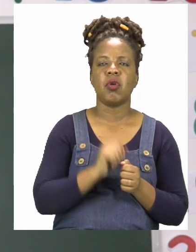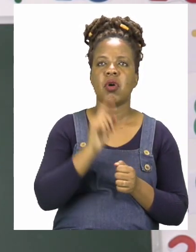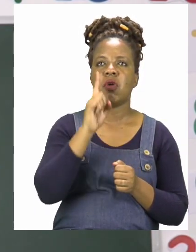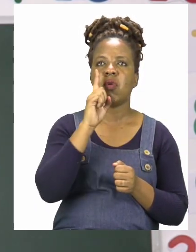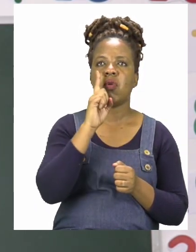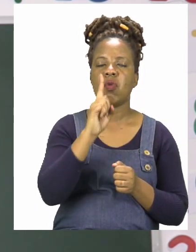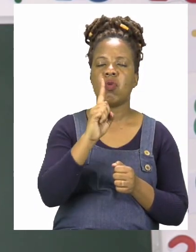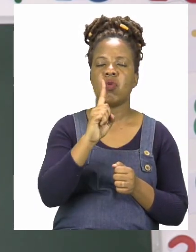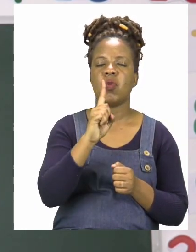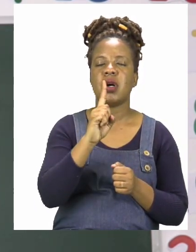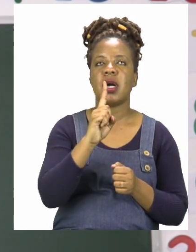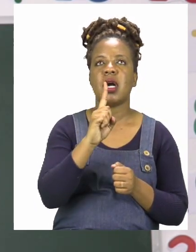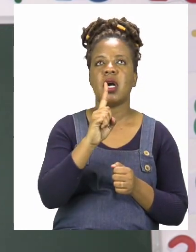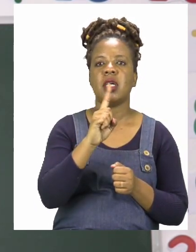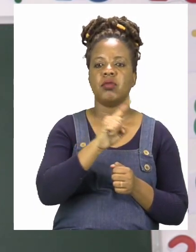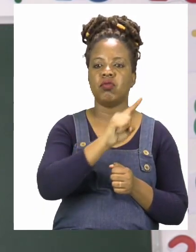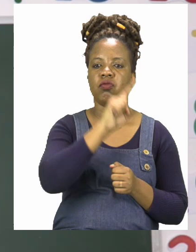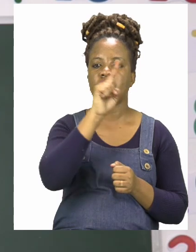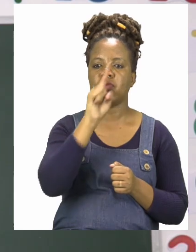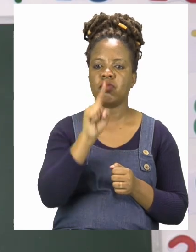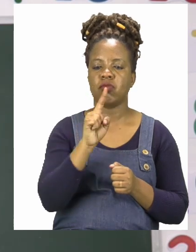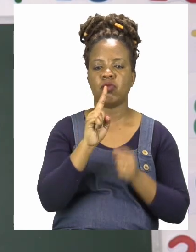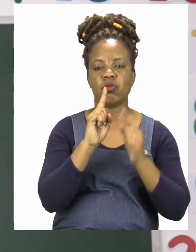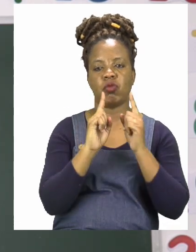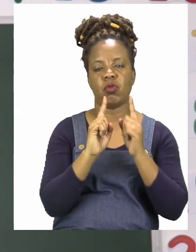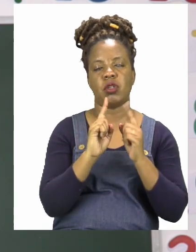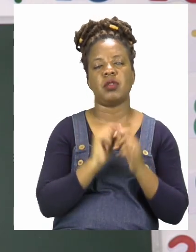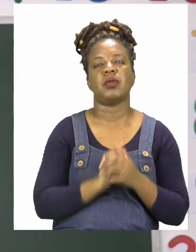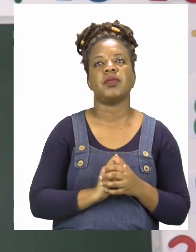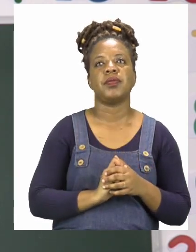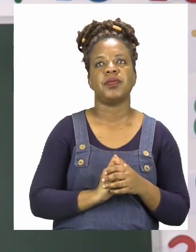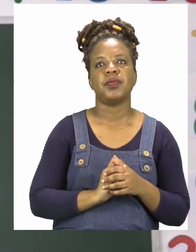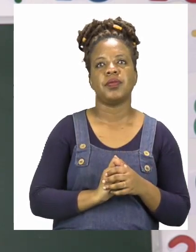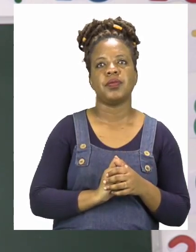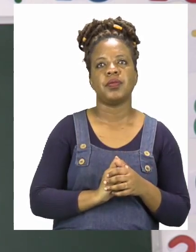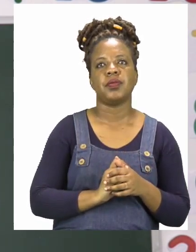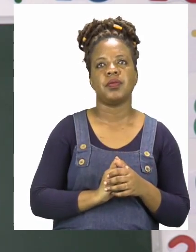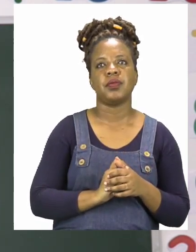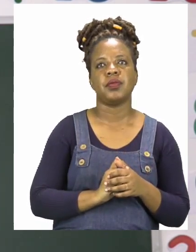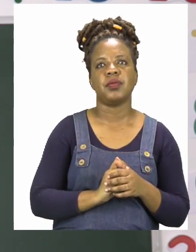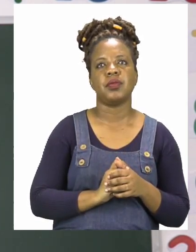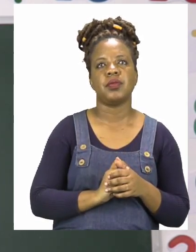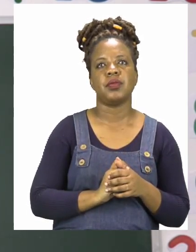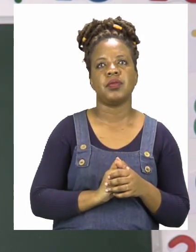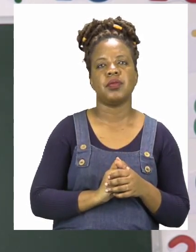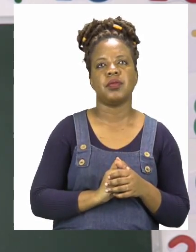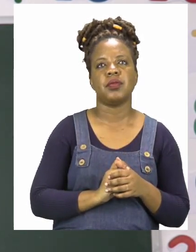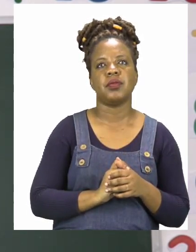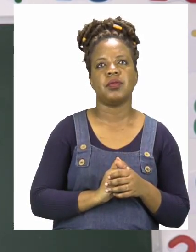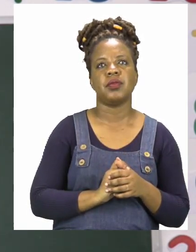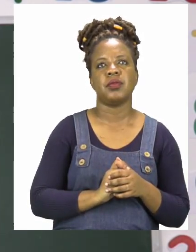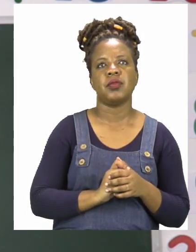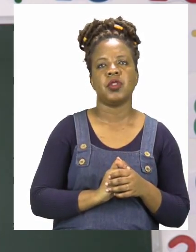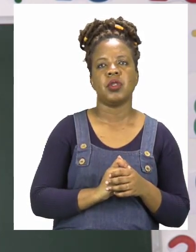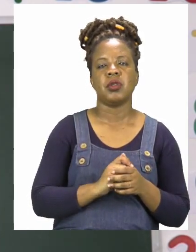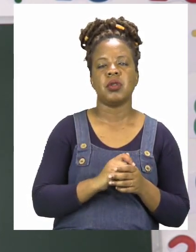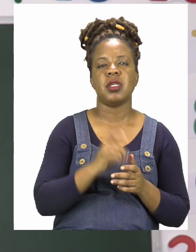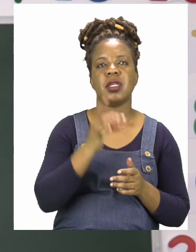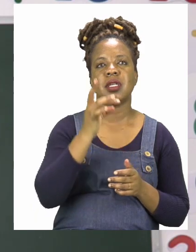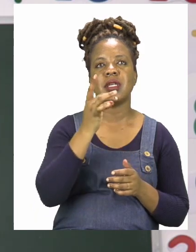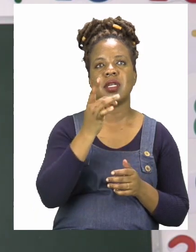jumping? Only 1. Our number in this case is 88. So we need to just